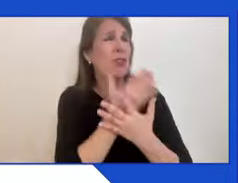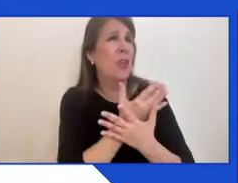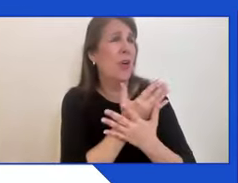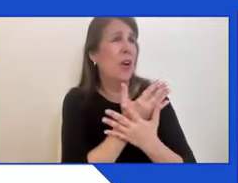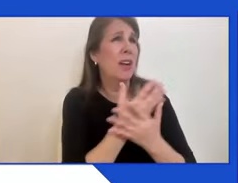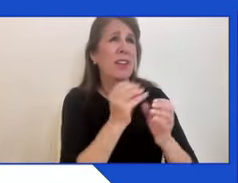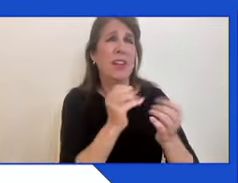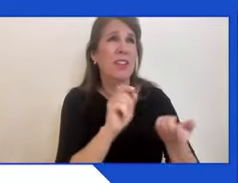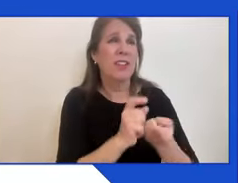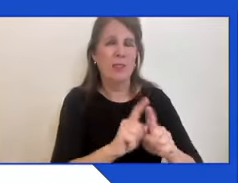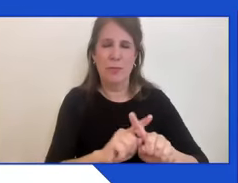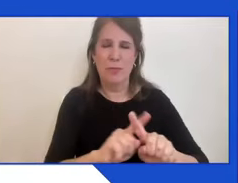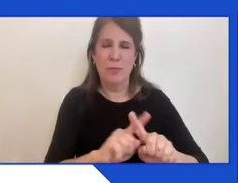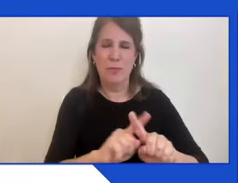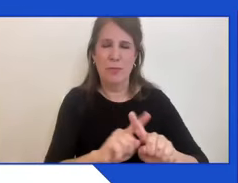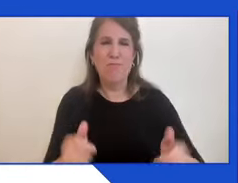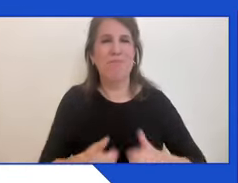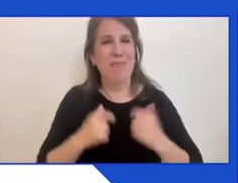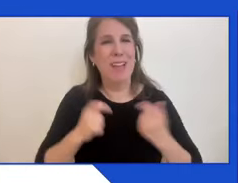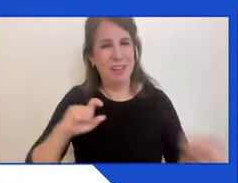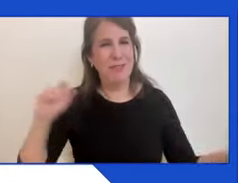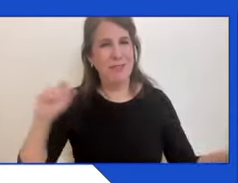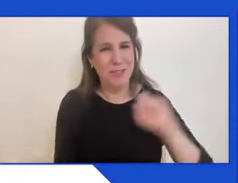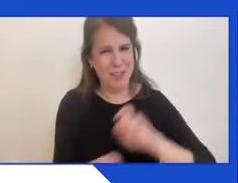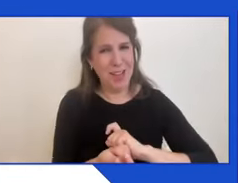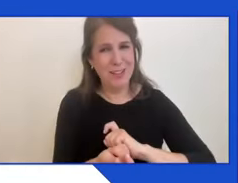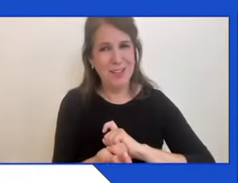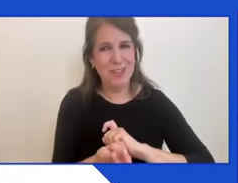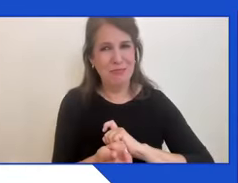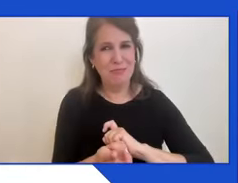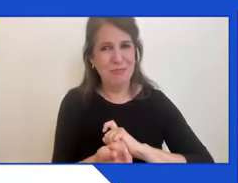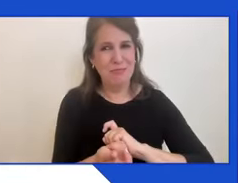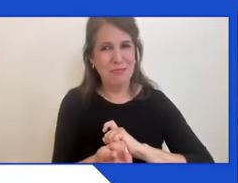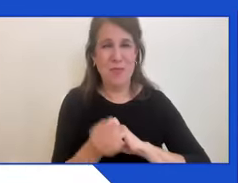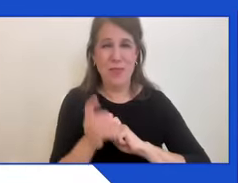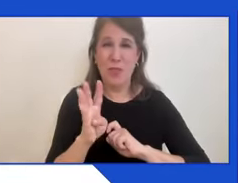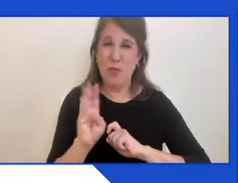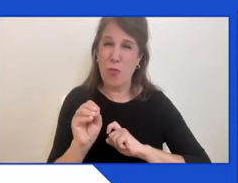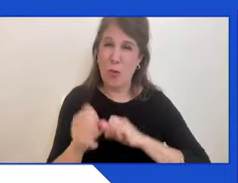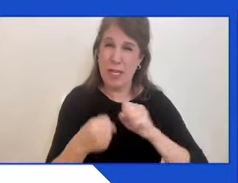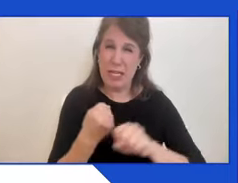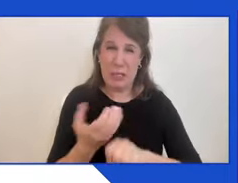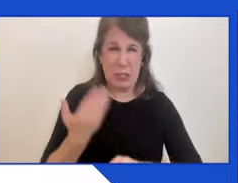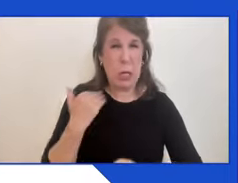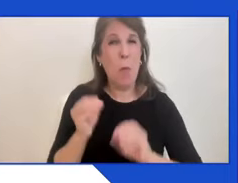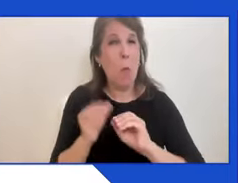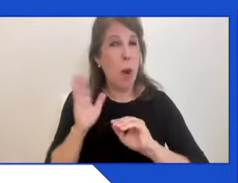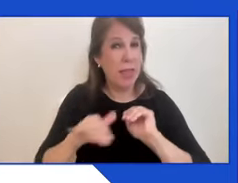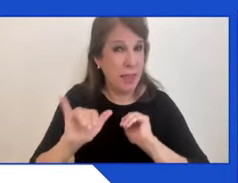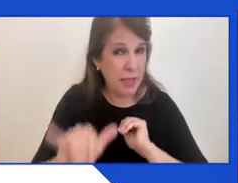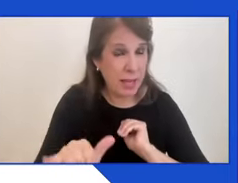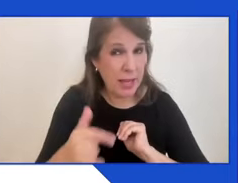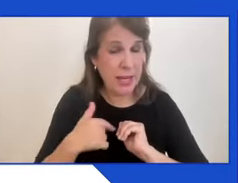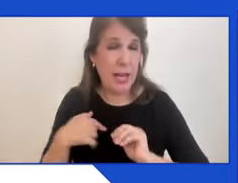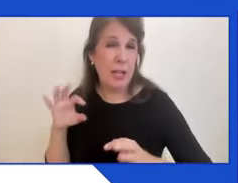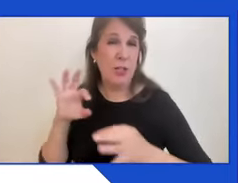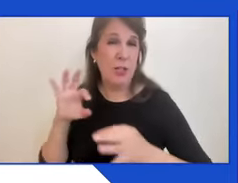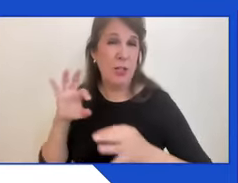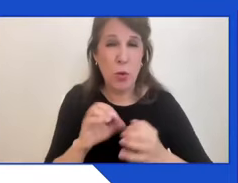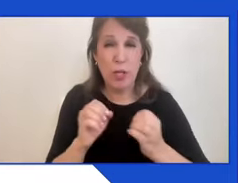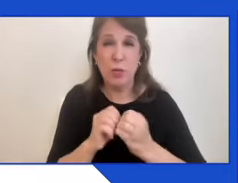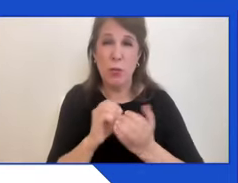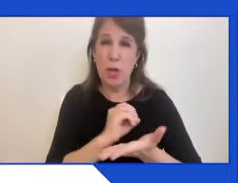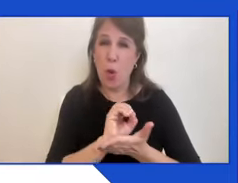changed. More than 40 years ago, I joined forces with an Orthodox rabbi,